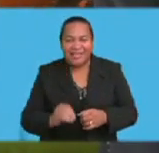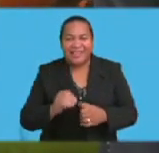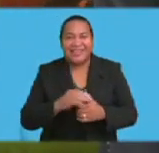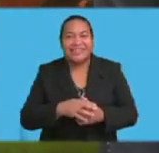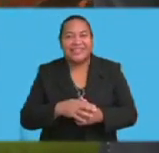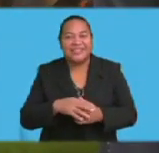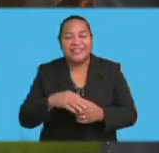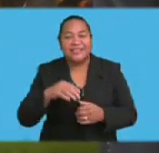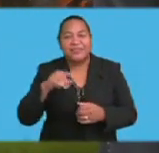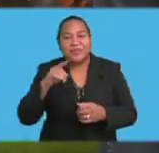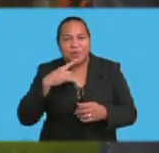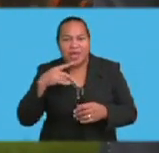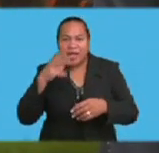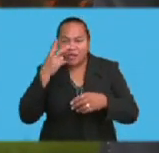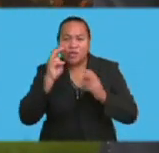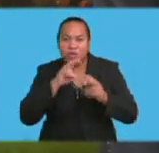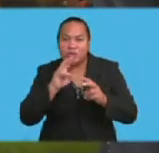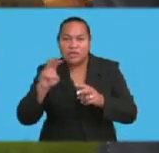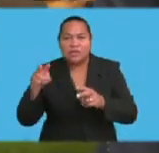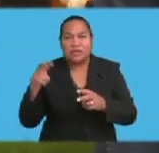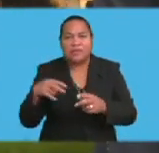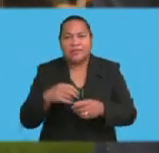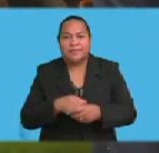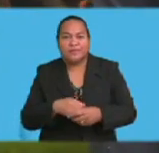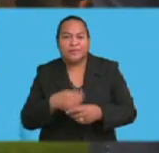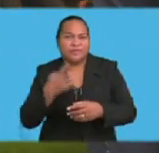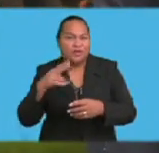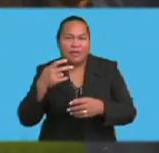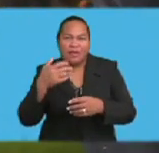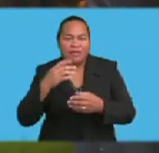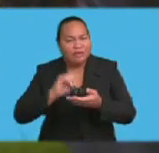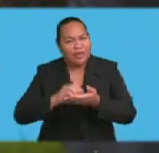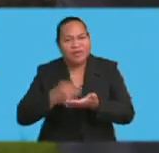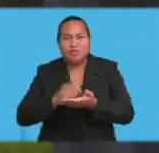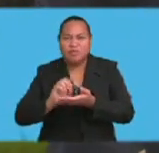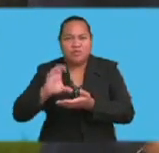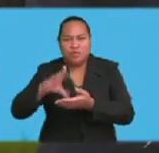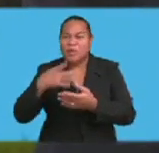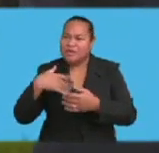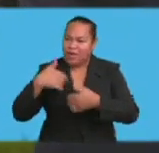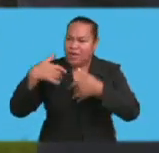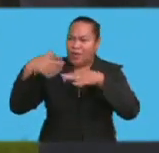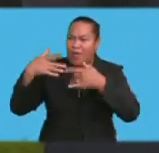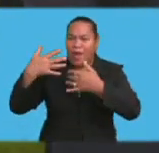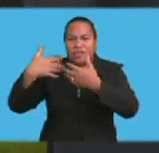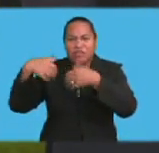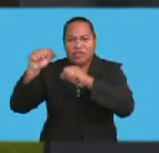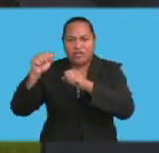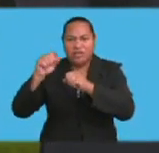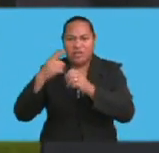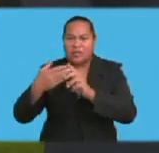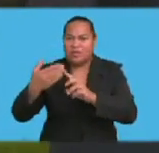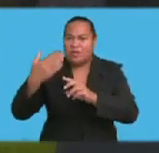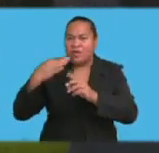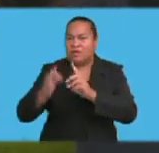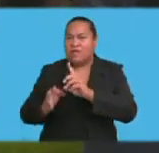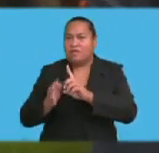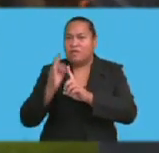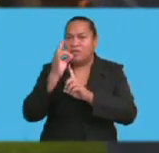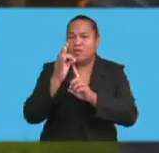surplus of $276 million, Madam Speaker. This is a major achievement and improvement from the negative $337